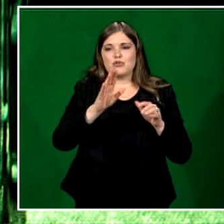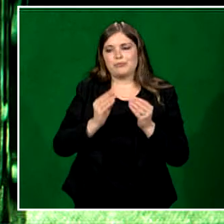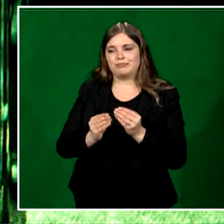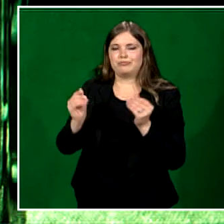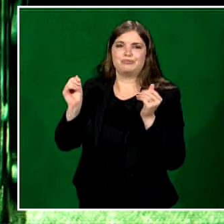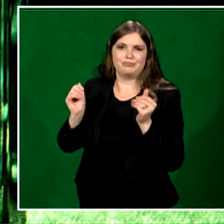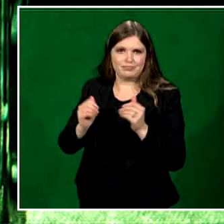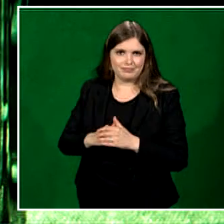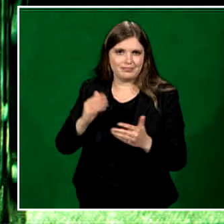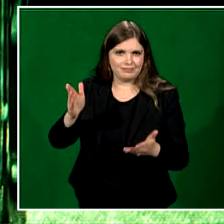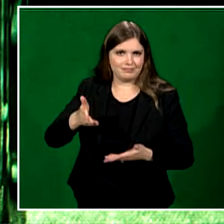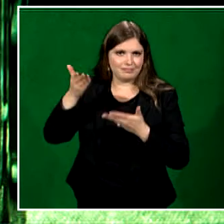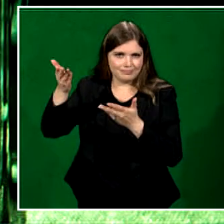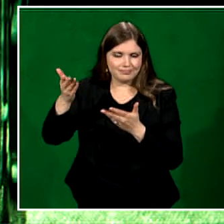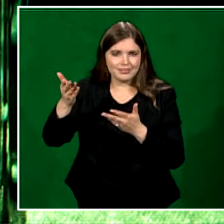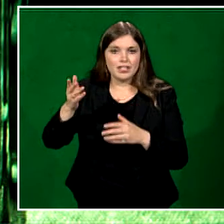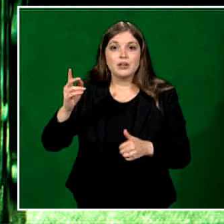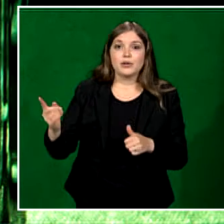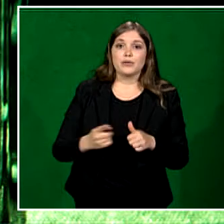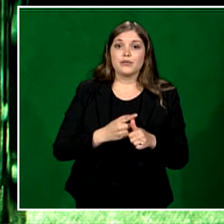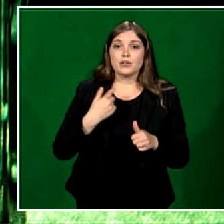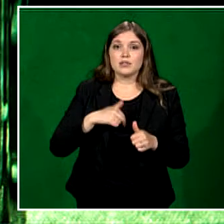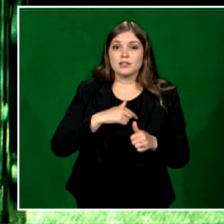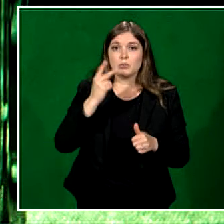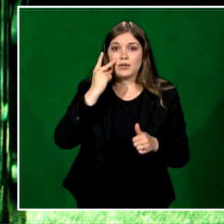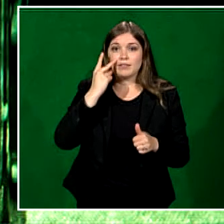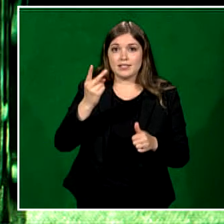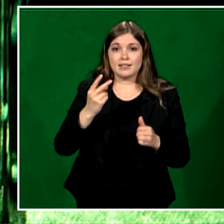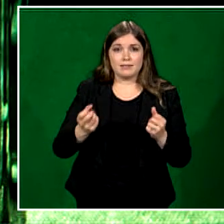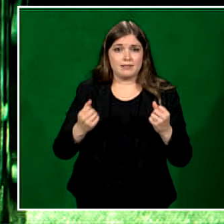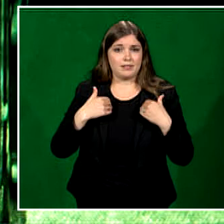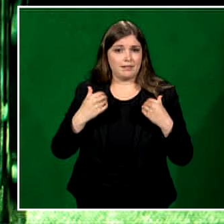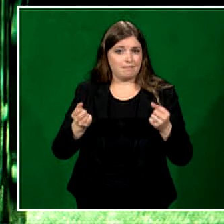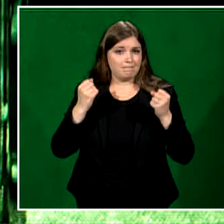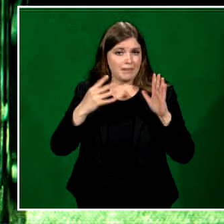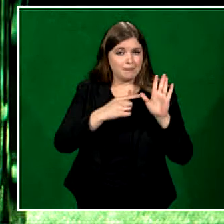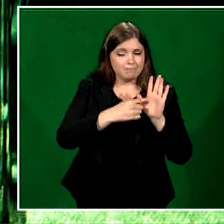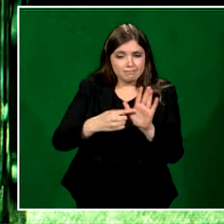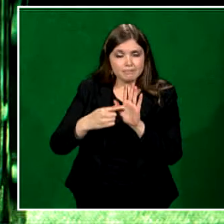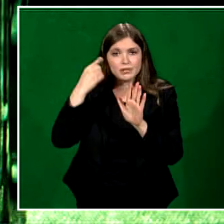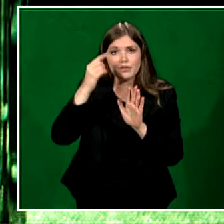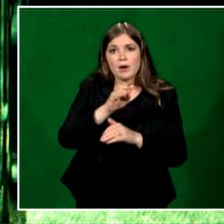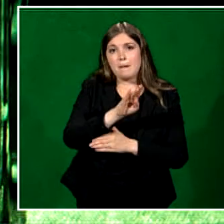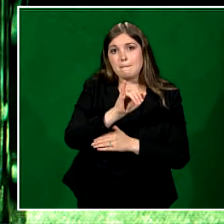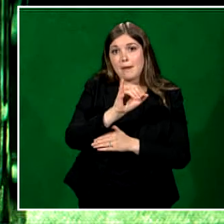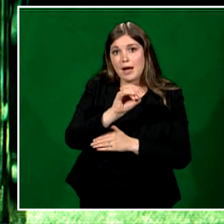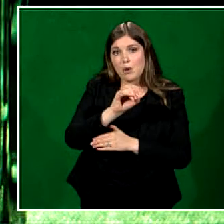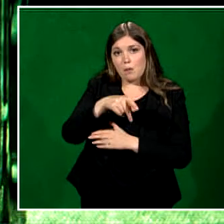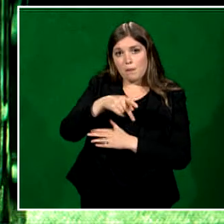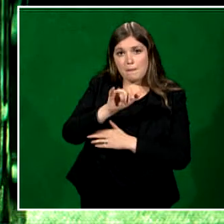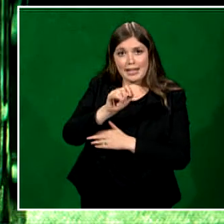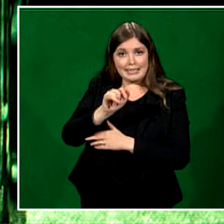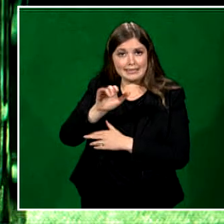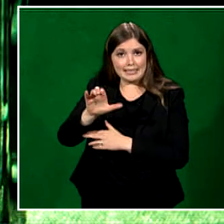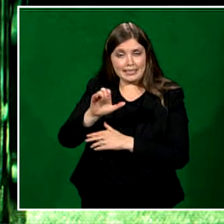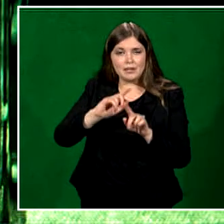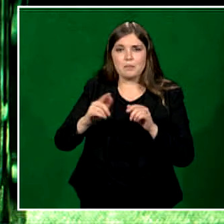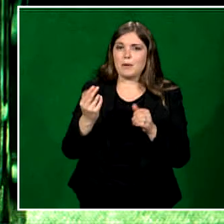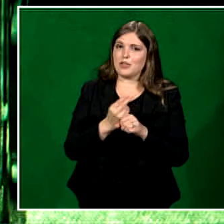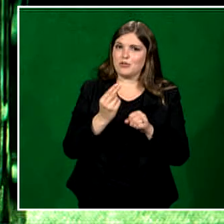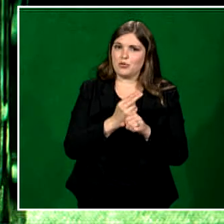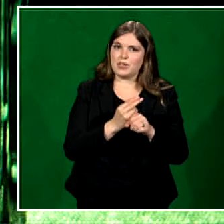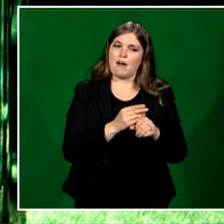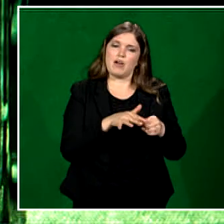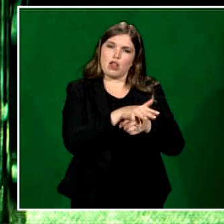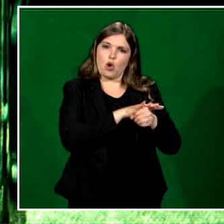first of all, we've seen there's a lot of examples of bioplastics out there, but the use of a local invasive